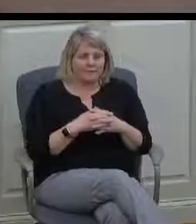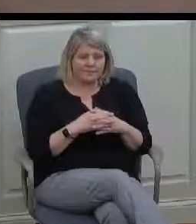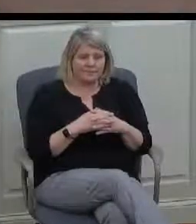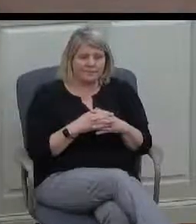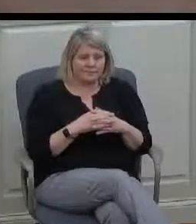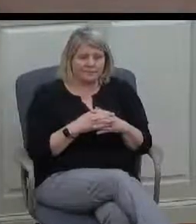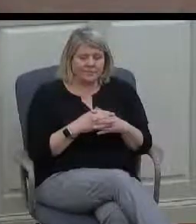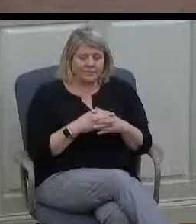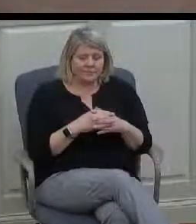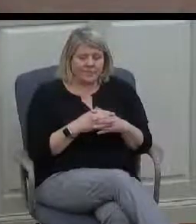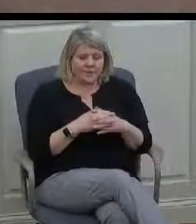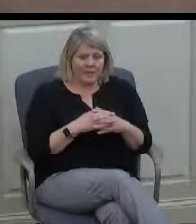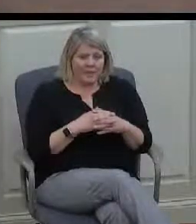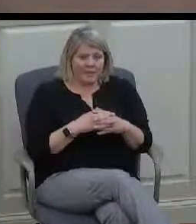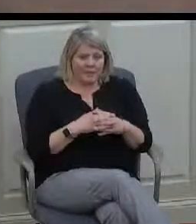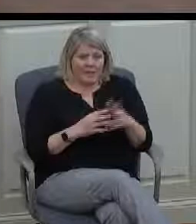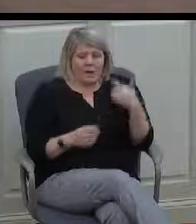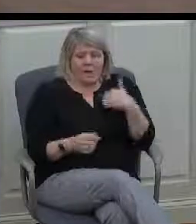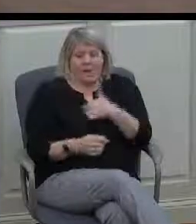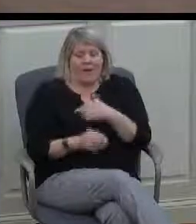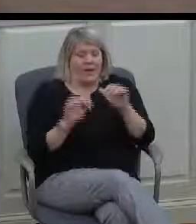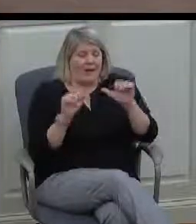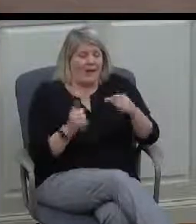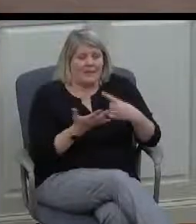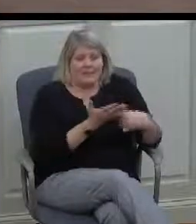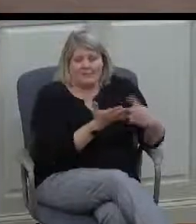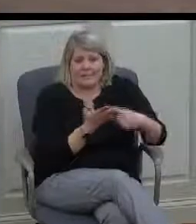there's other things you can get into,